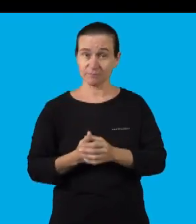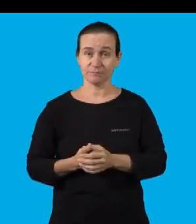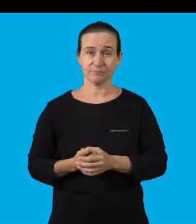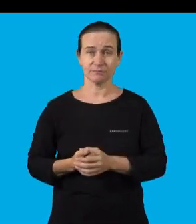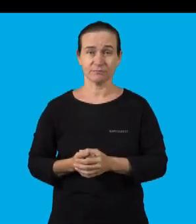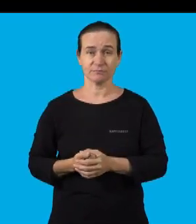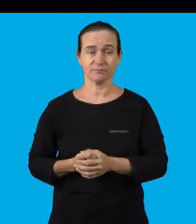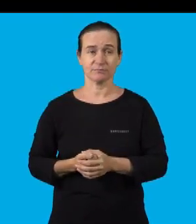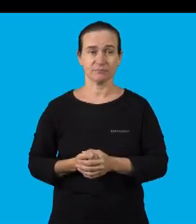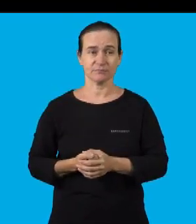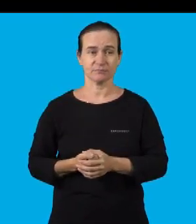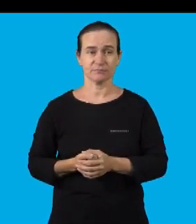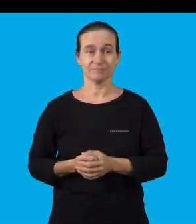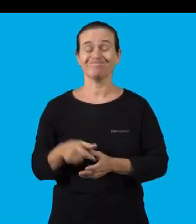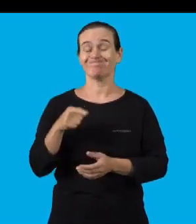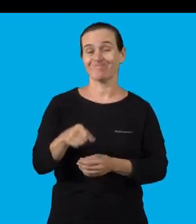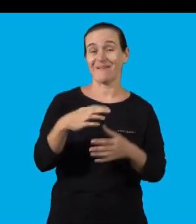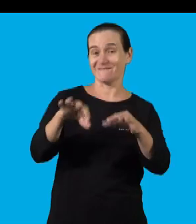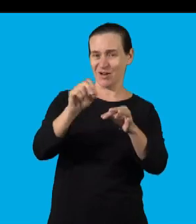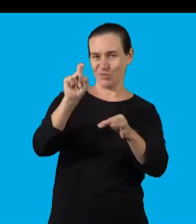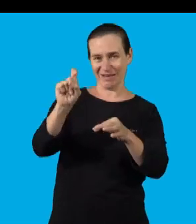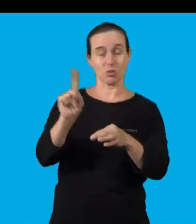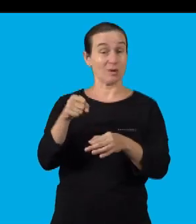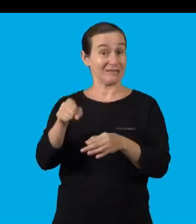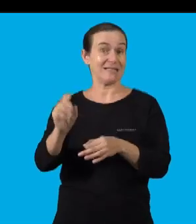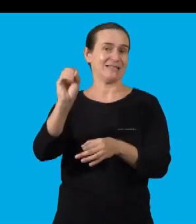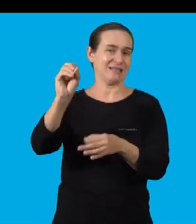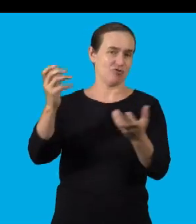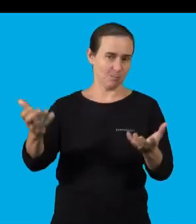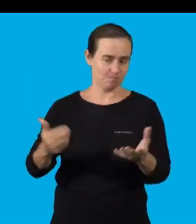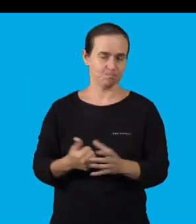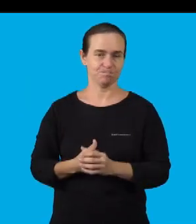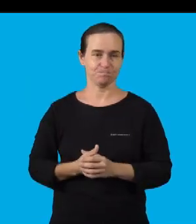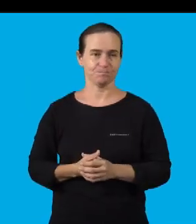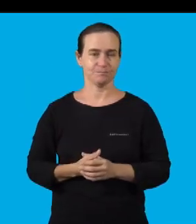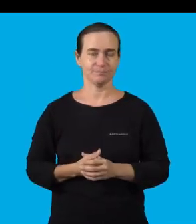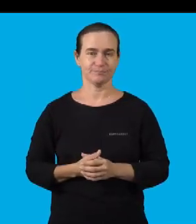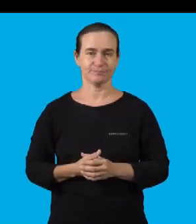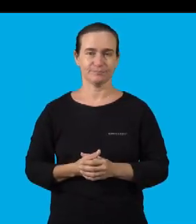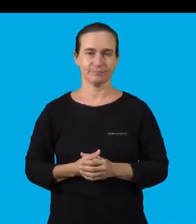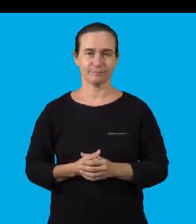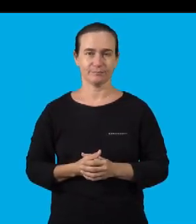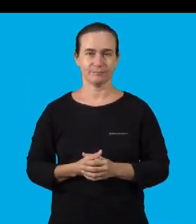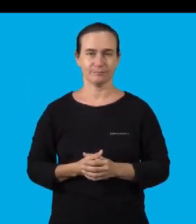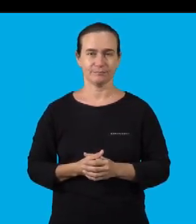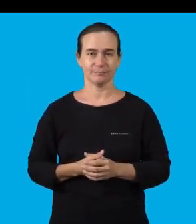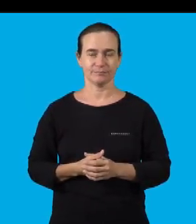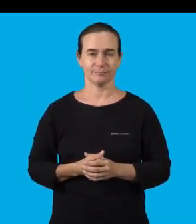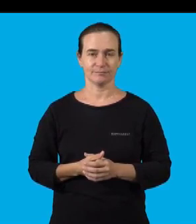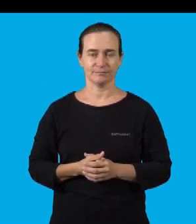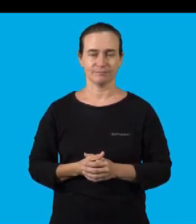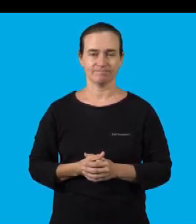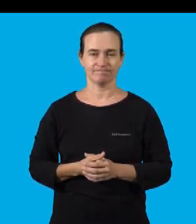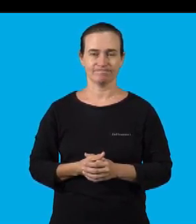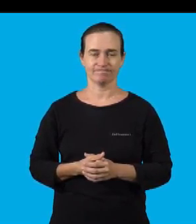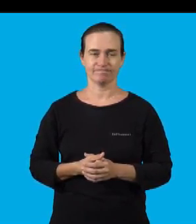can substitute here, is of course that value of x, and we do know that the value of x there is a 0. Now,